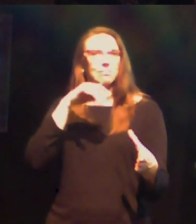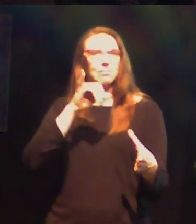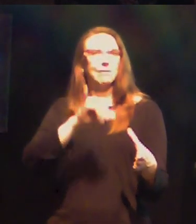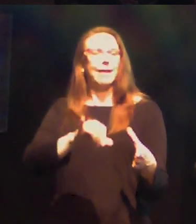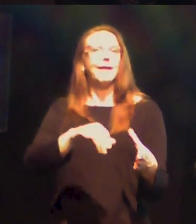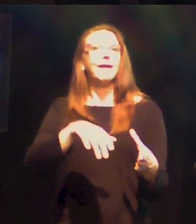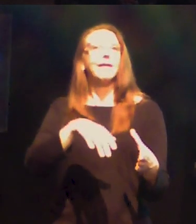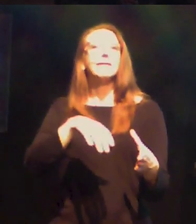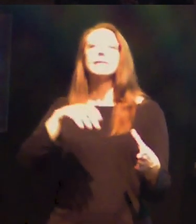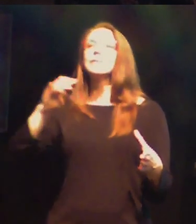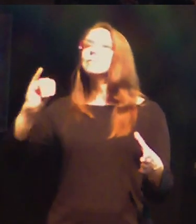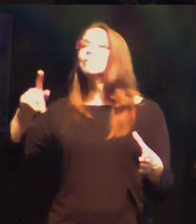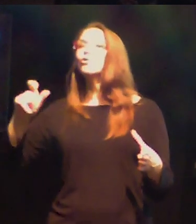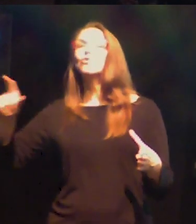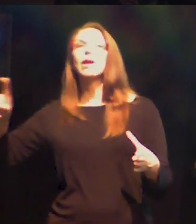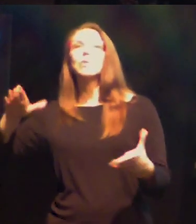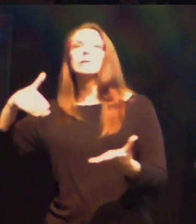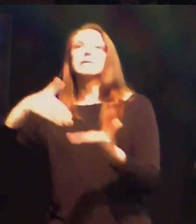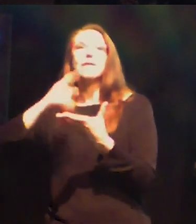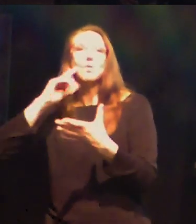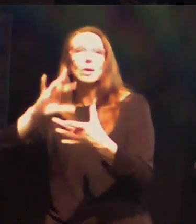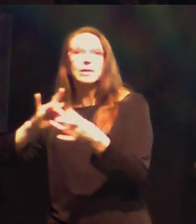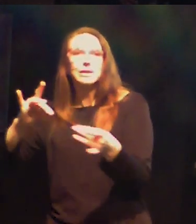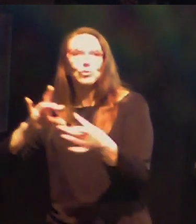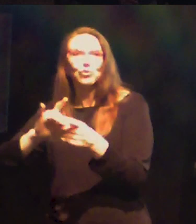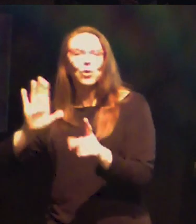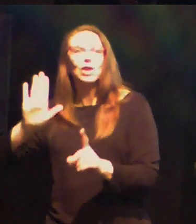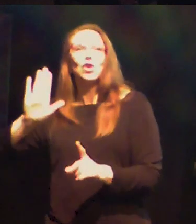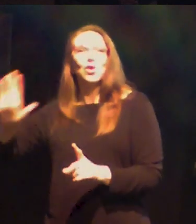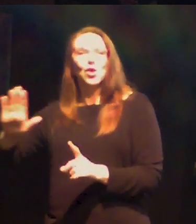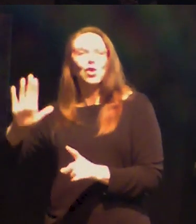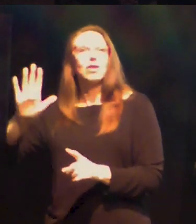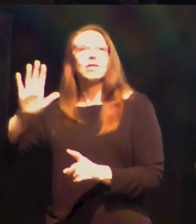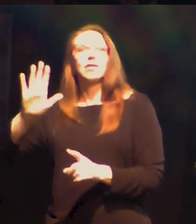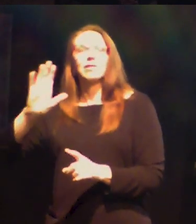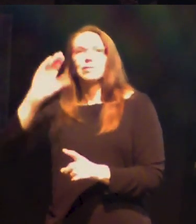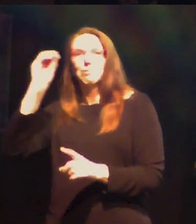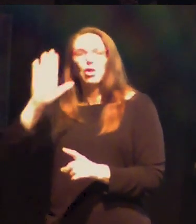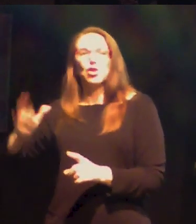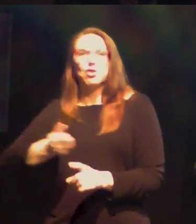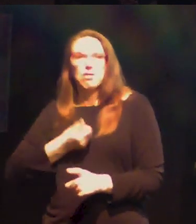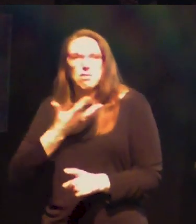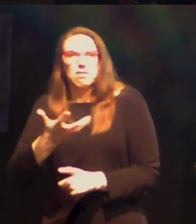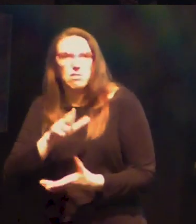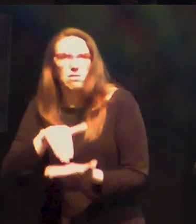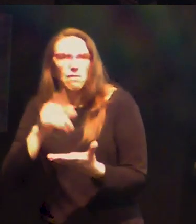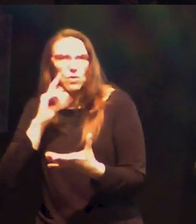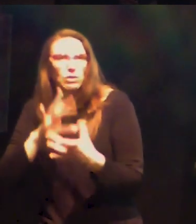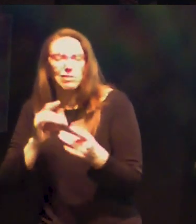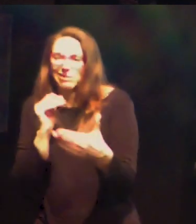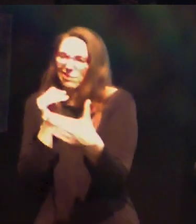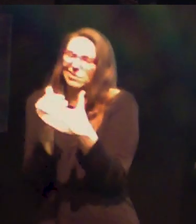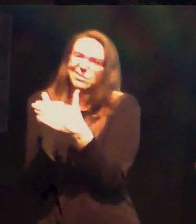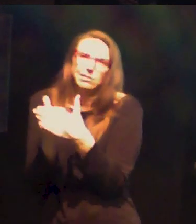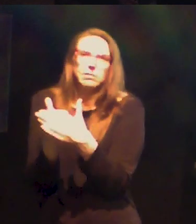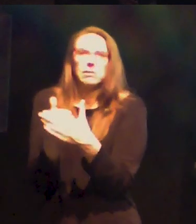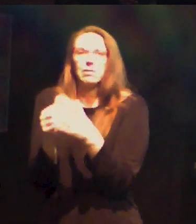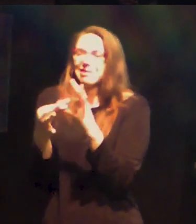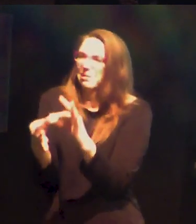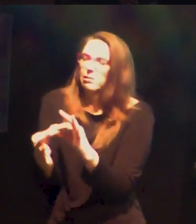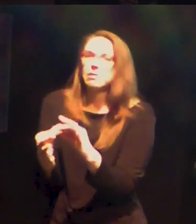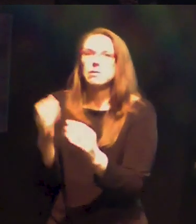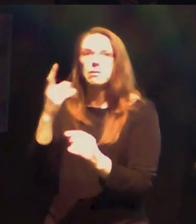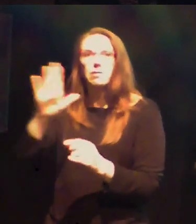being having Michelle at the center of the story and let her voice be the center of this film was critical. Working very closely together to understand